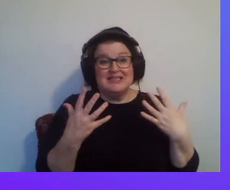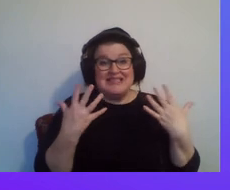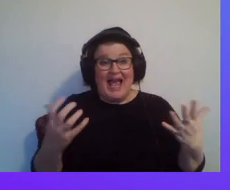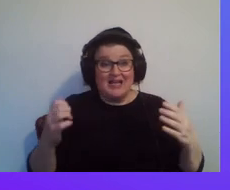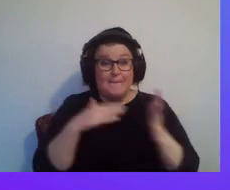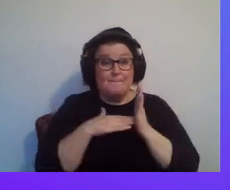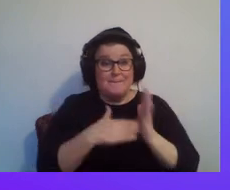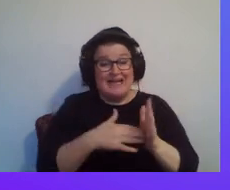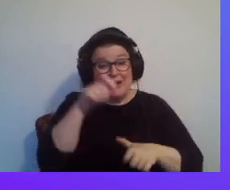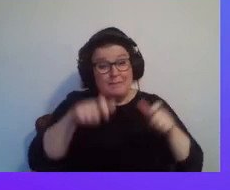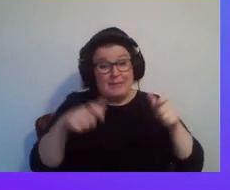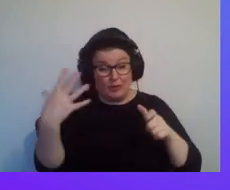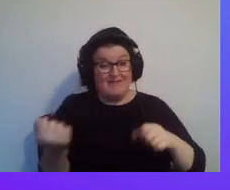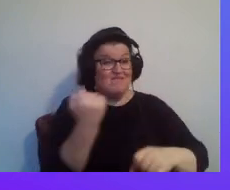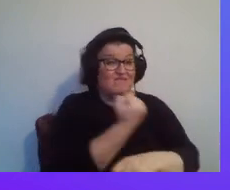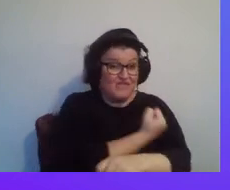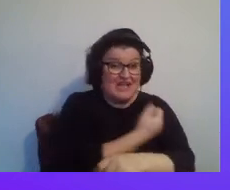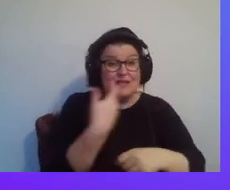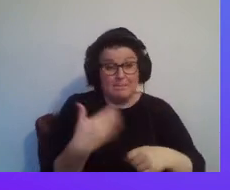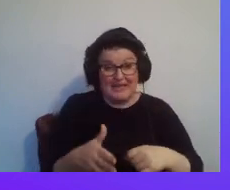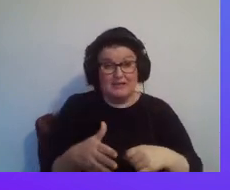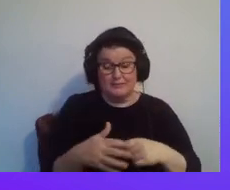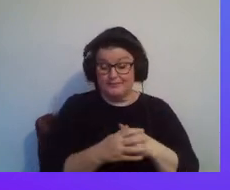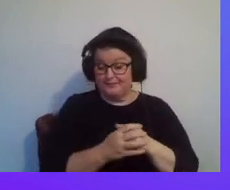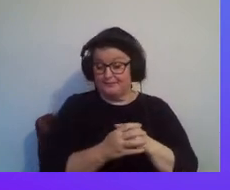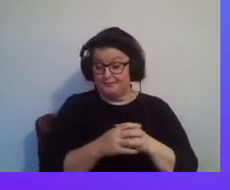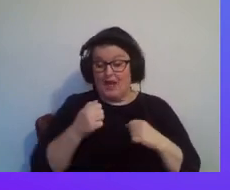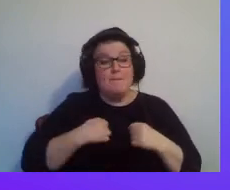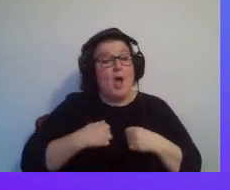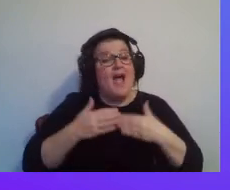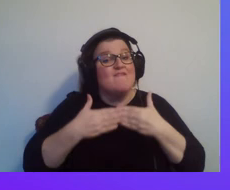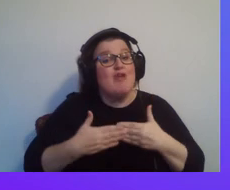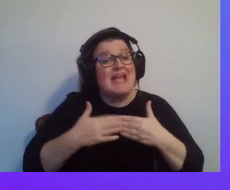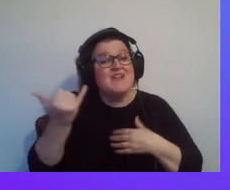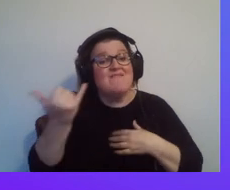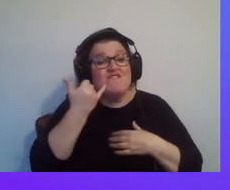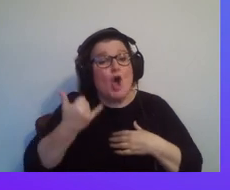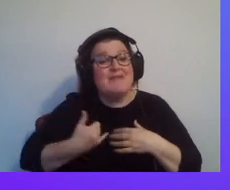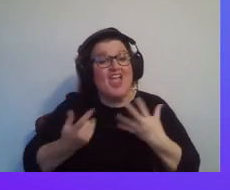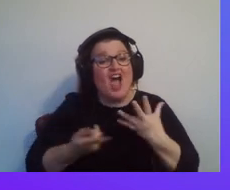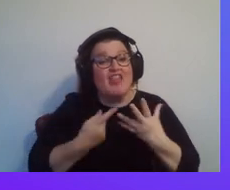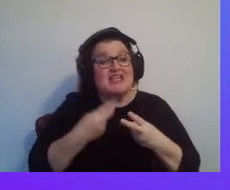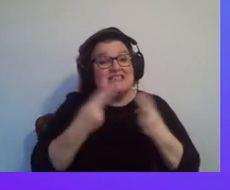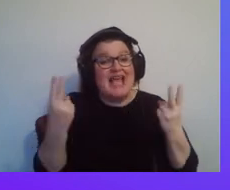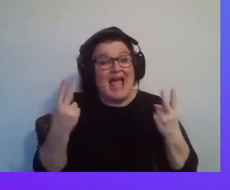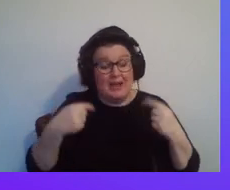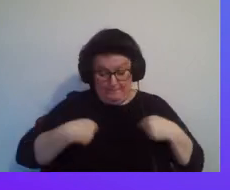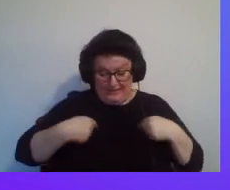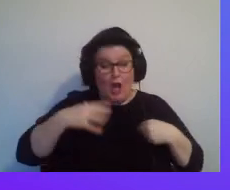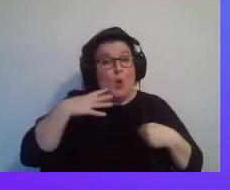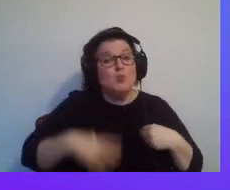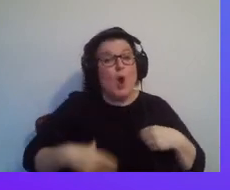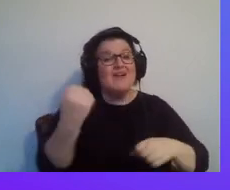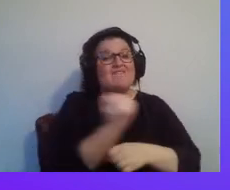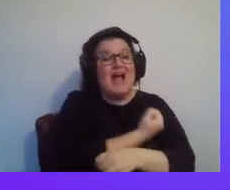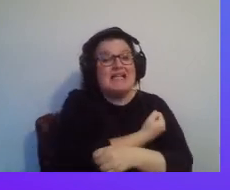I just want to quote a friend of mine who rang the other day. He said, Eddie, I'm shallow. I'm advising people to get vaccinated, and